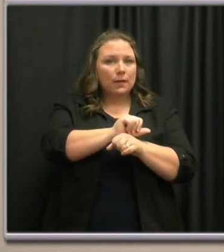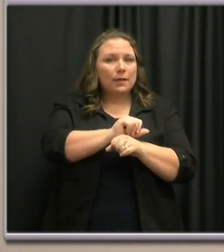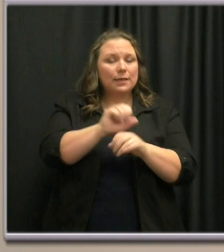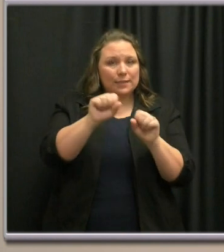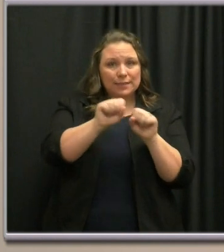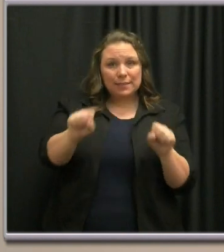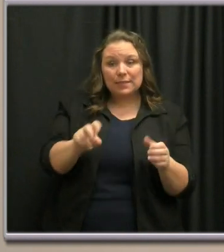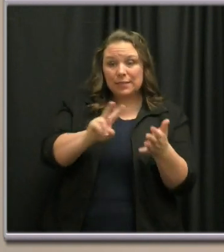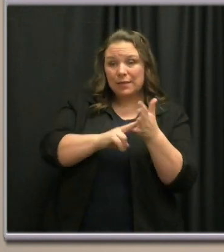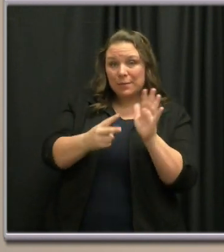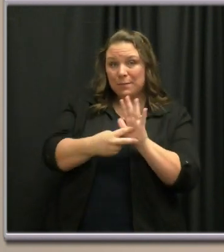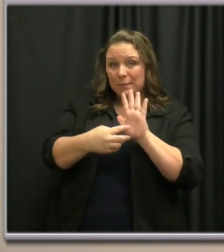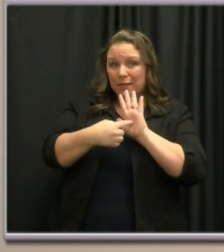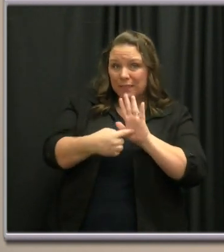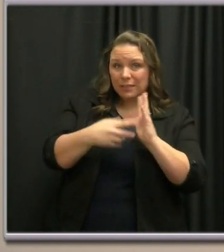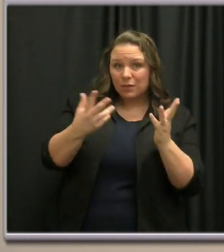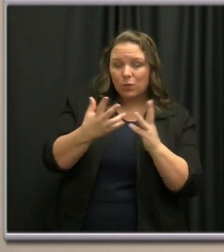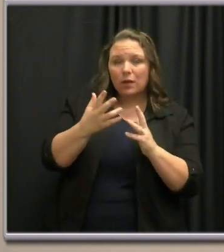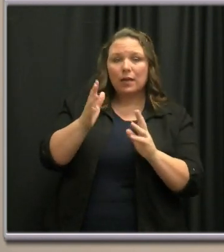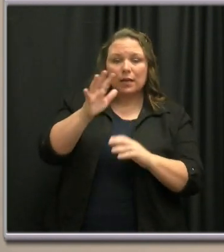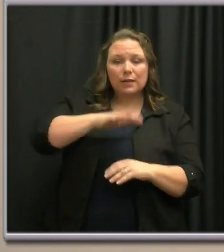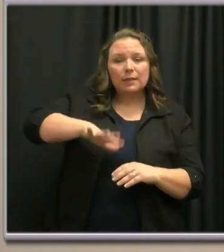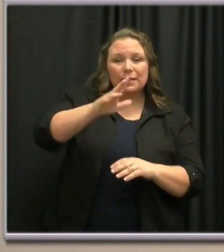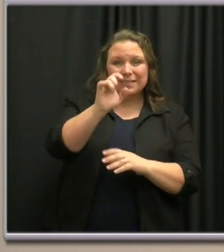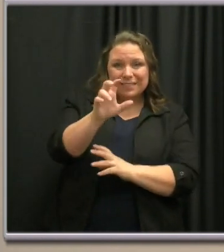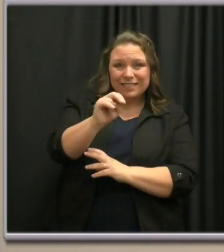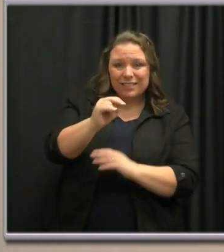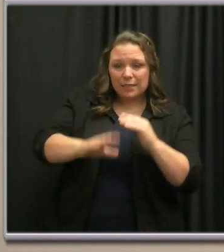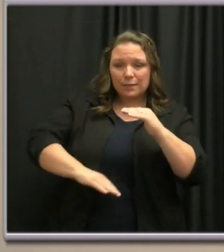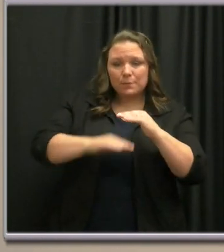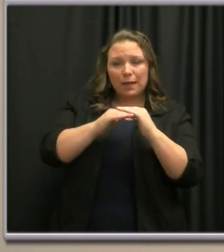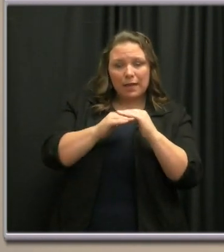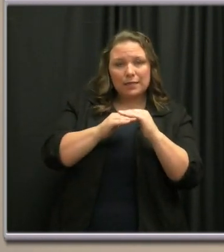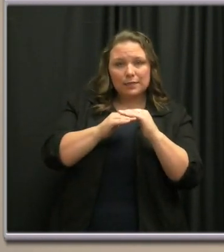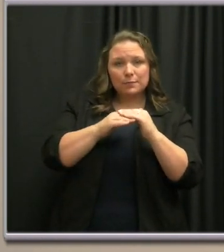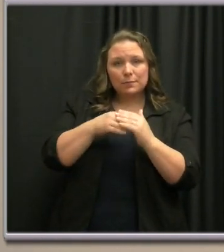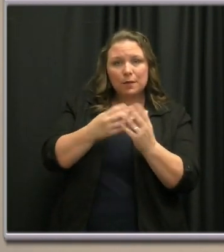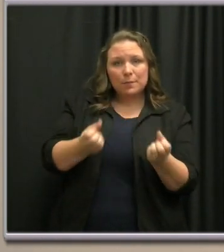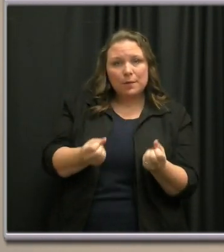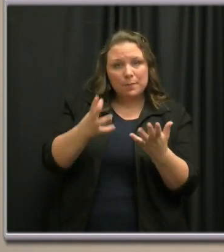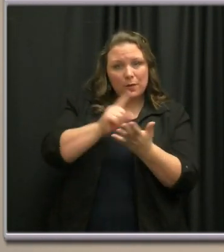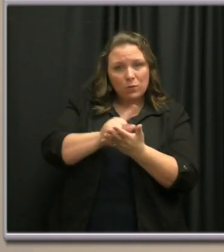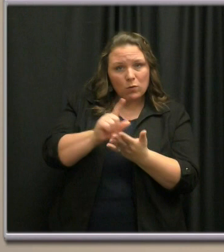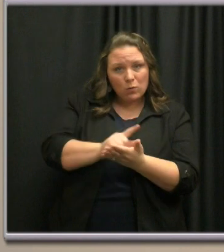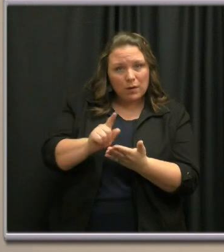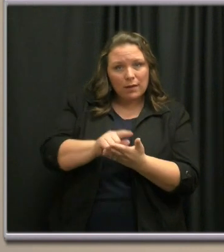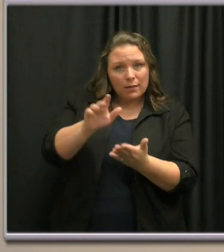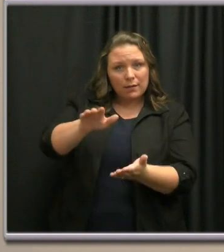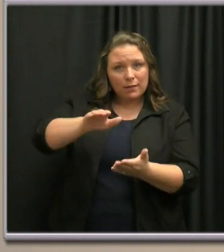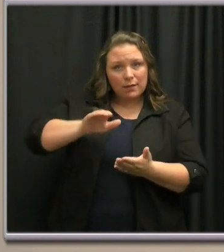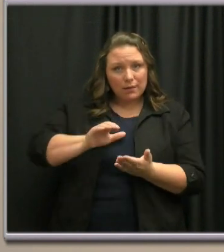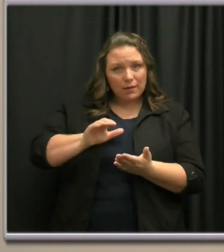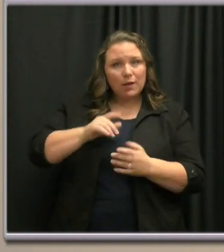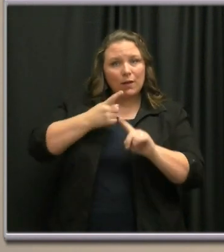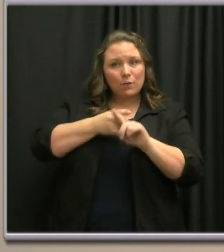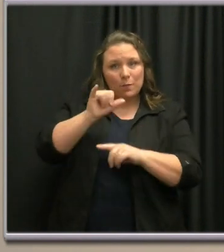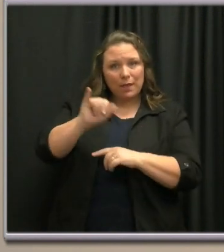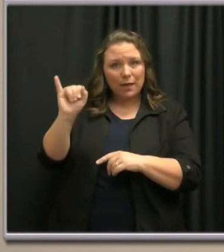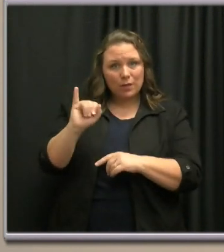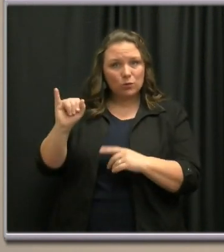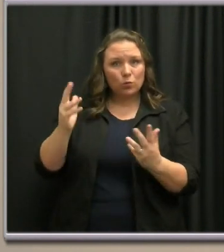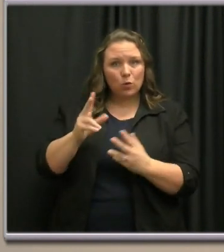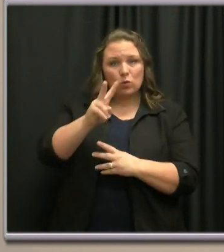example, in Tennessee, the maximum somebody can receive in unemployment insurance is